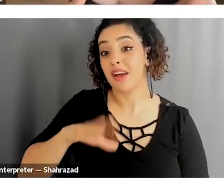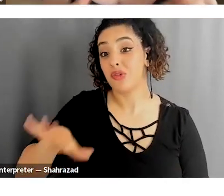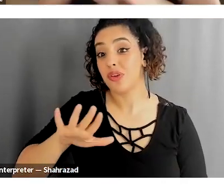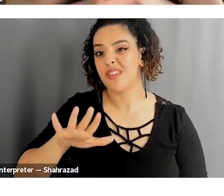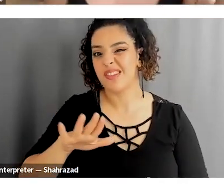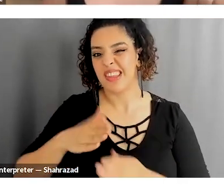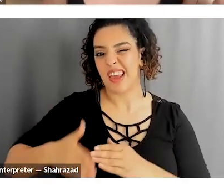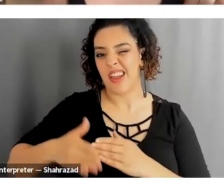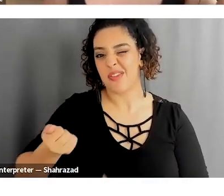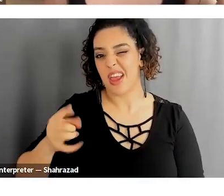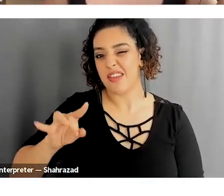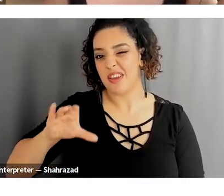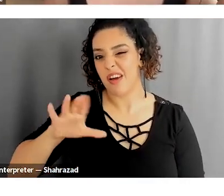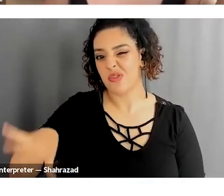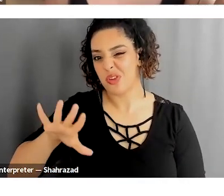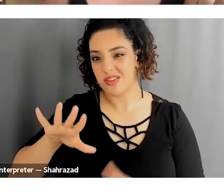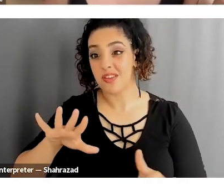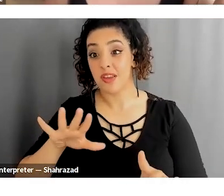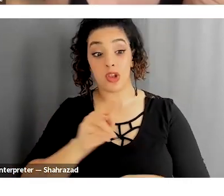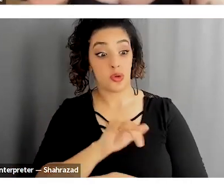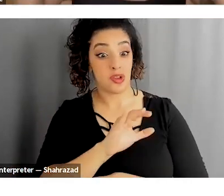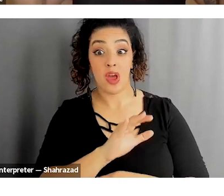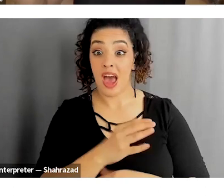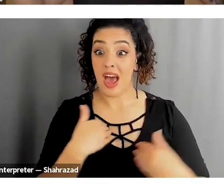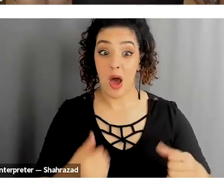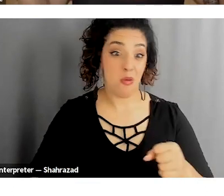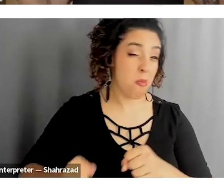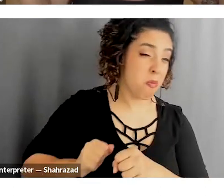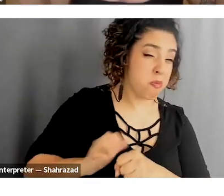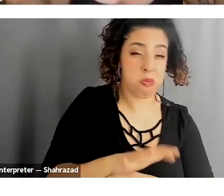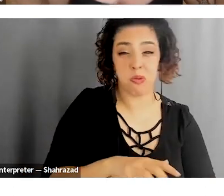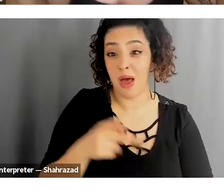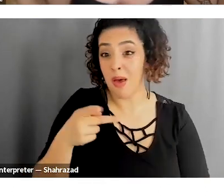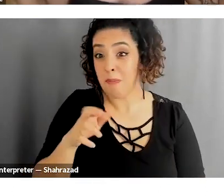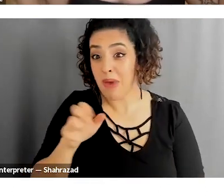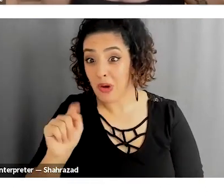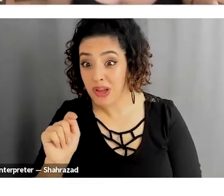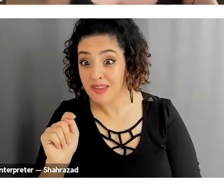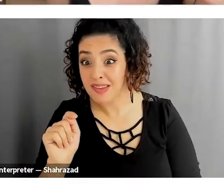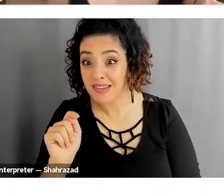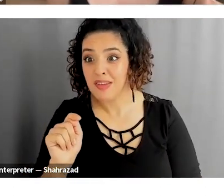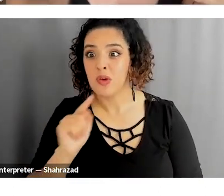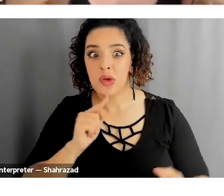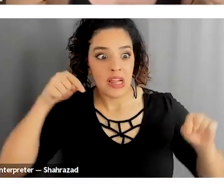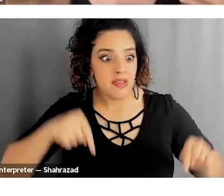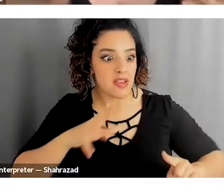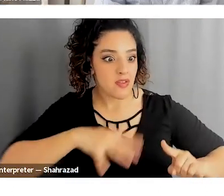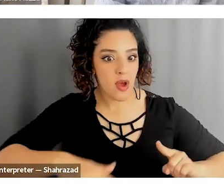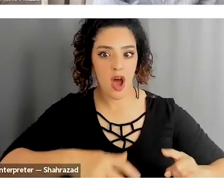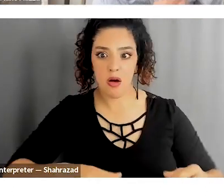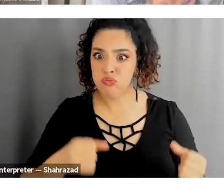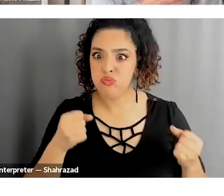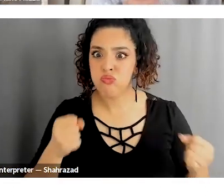New York City was filled with parrots. I don't know if you knew this, but it is an environment that is very rich, that is